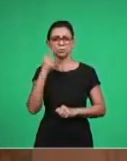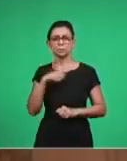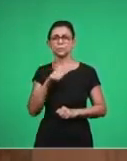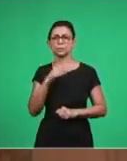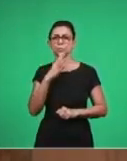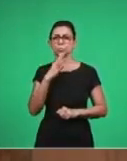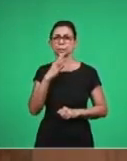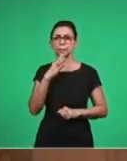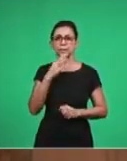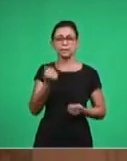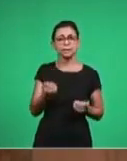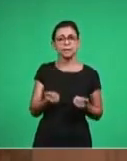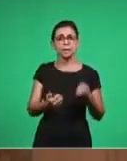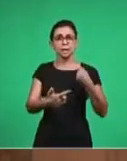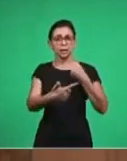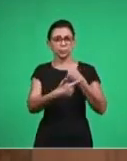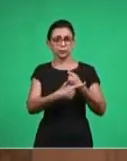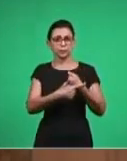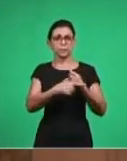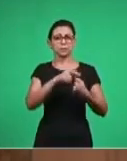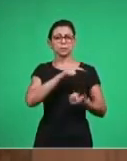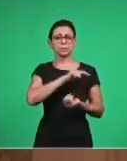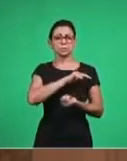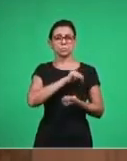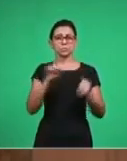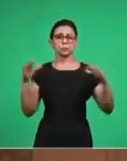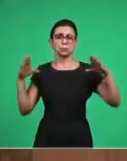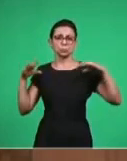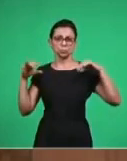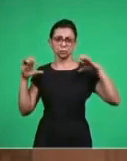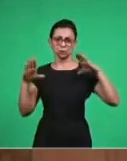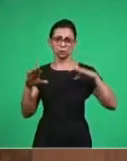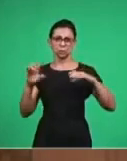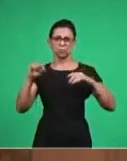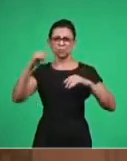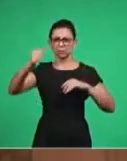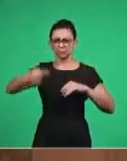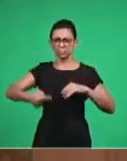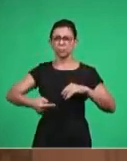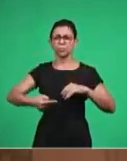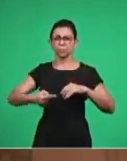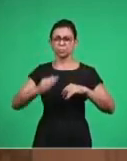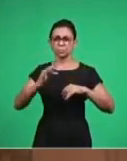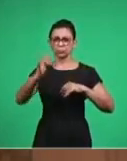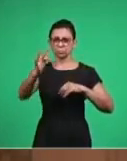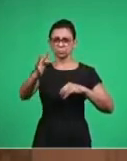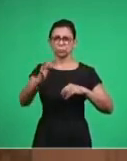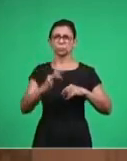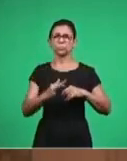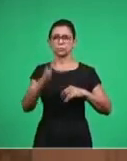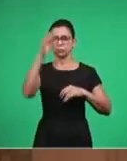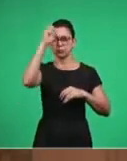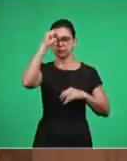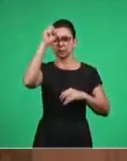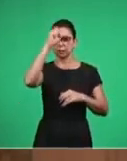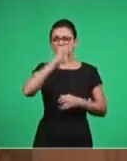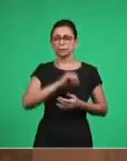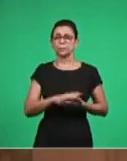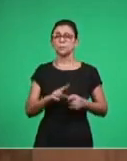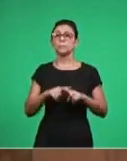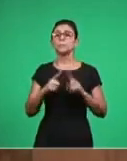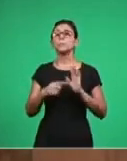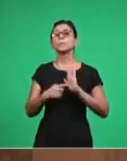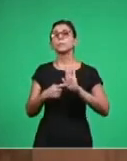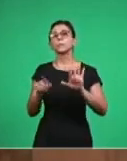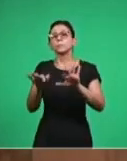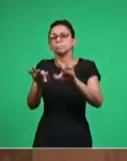learn what is the function of the seraphims, what type of angels they are. We're not going to learn about this right now, but just